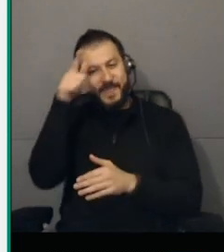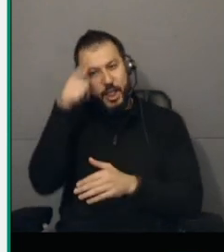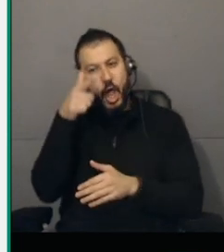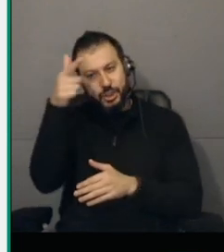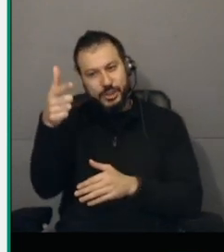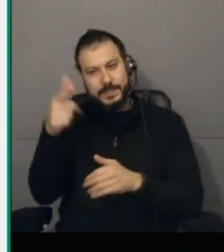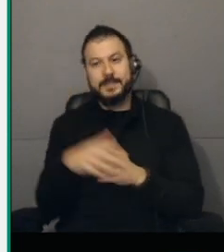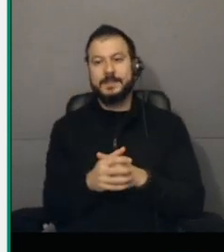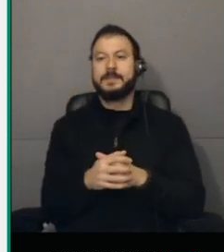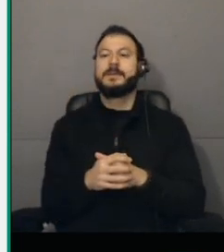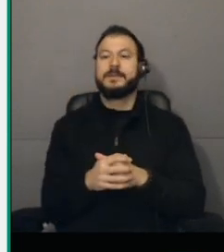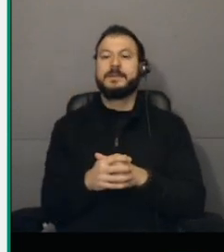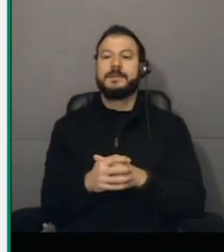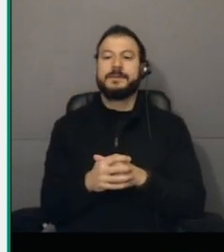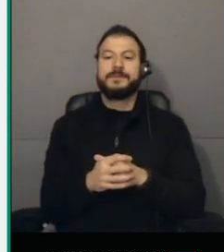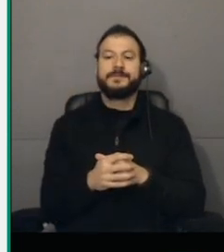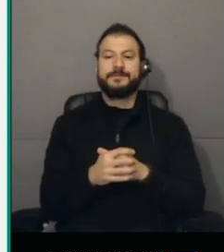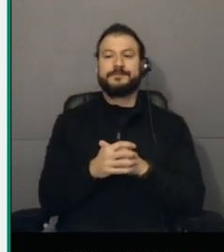logic.